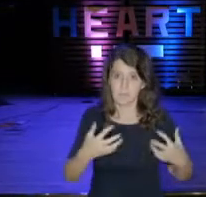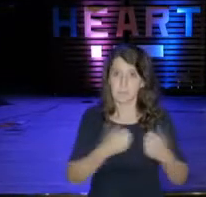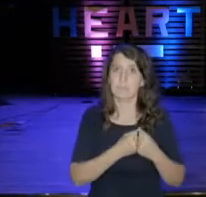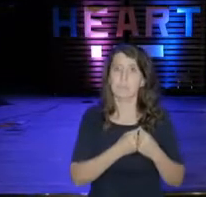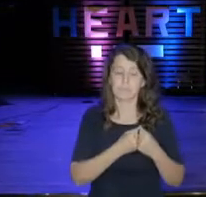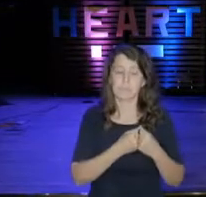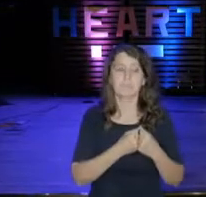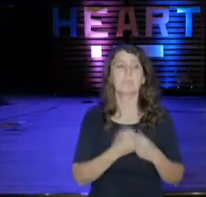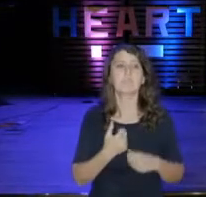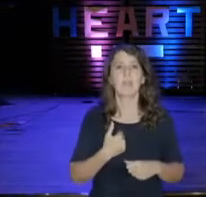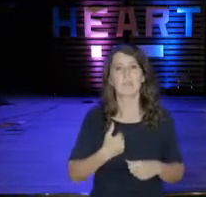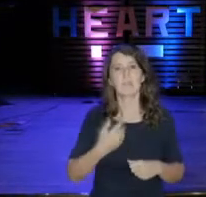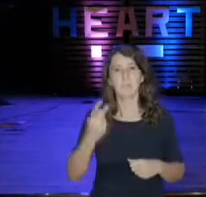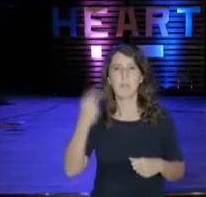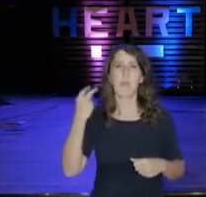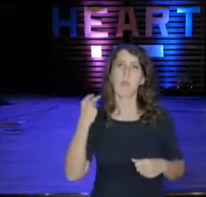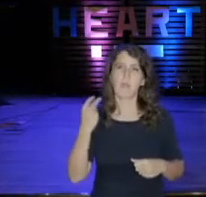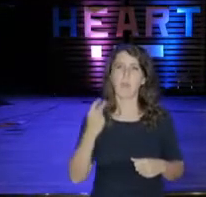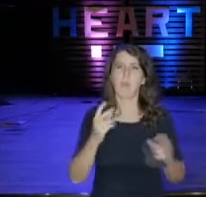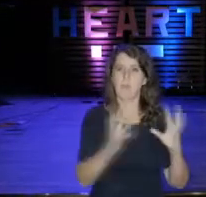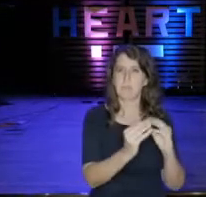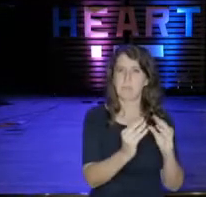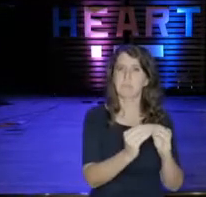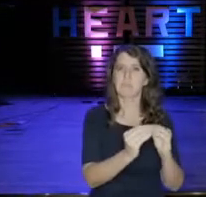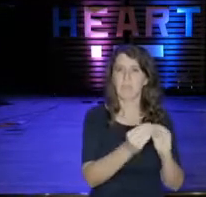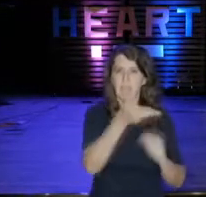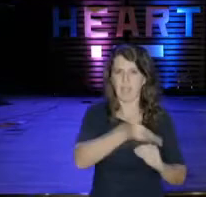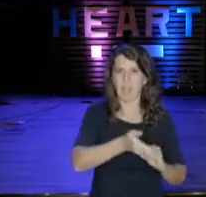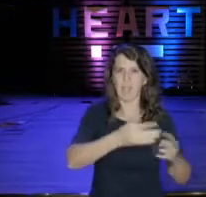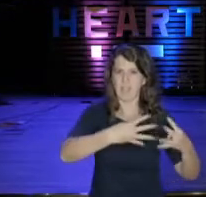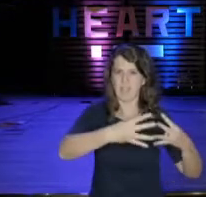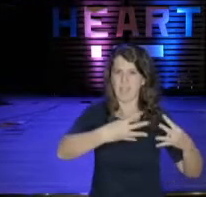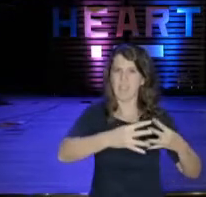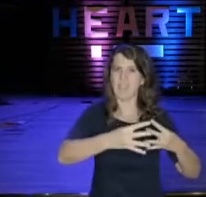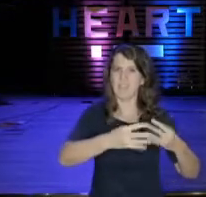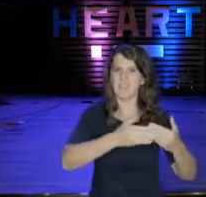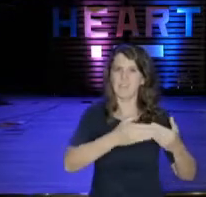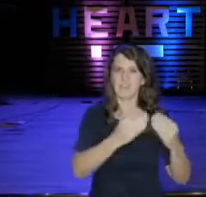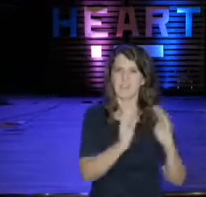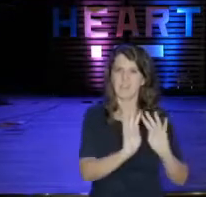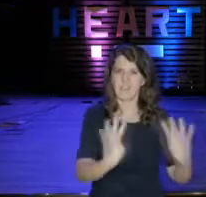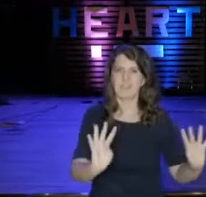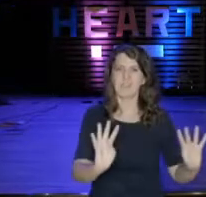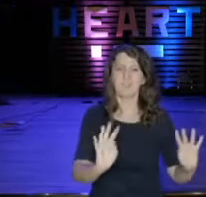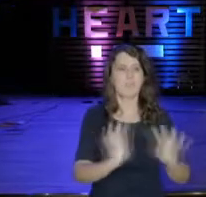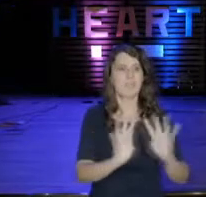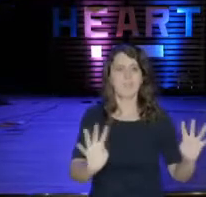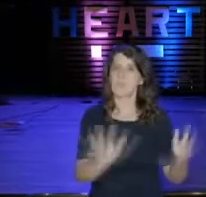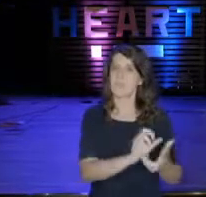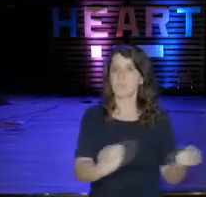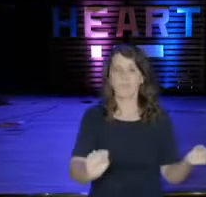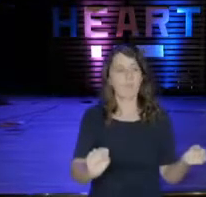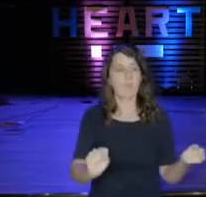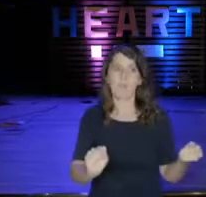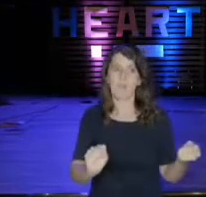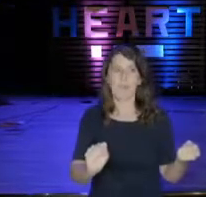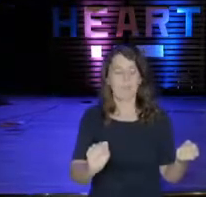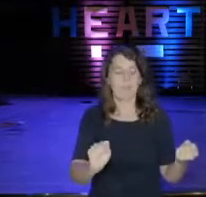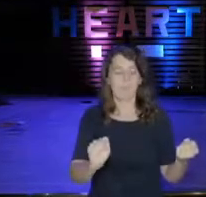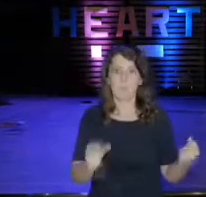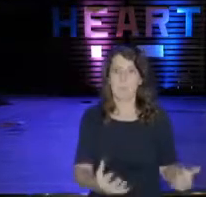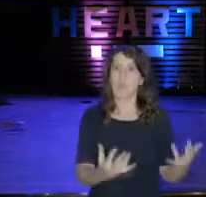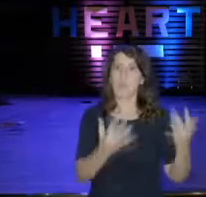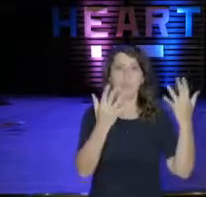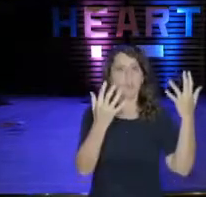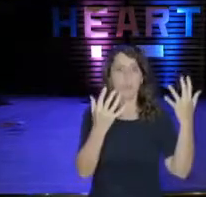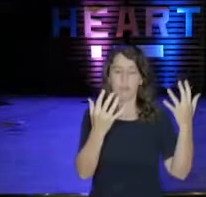memorial service kind of right there by that gate, right by that fence. And the fence was destroyed and it was burned and